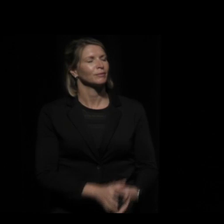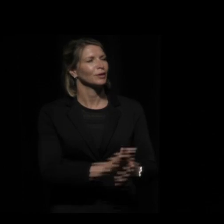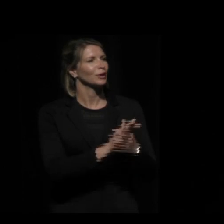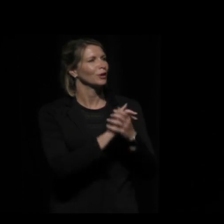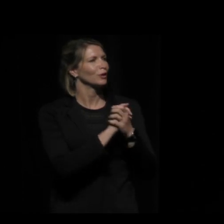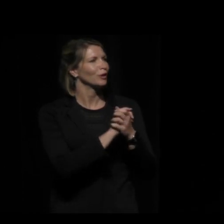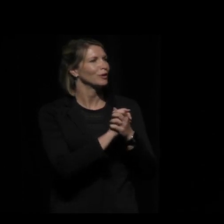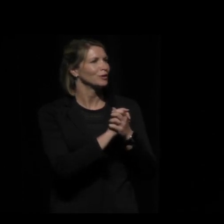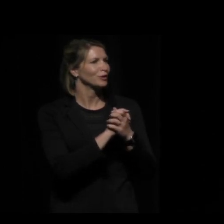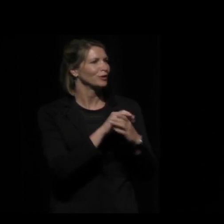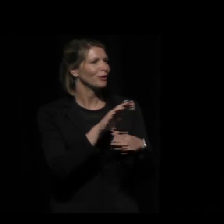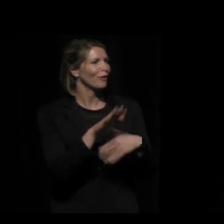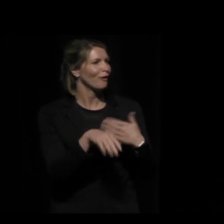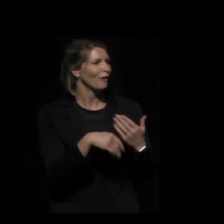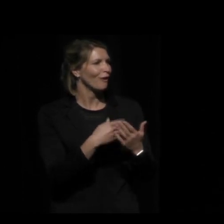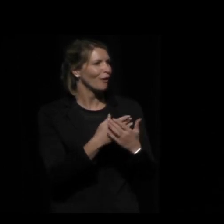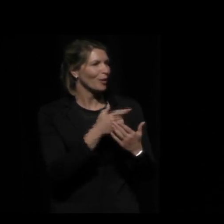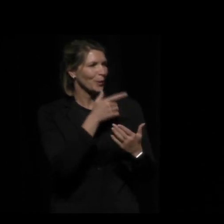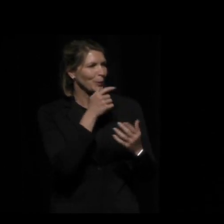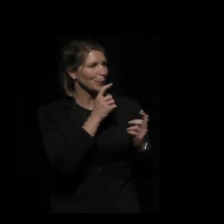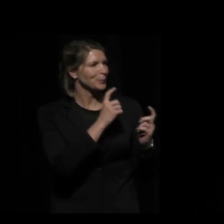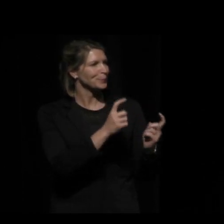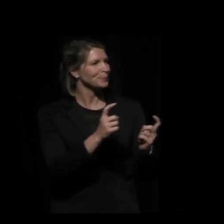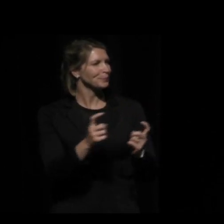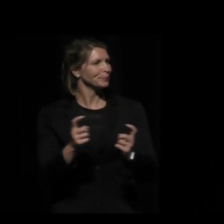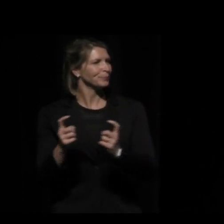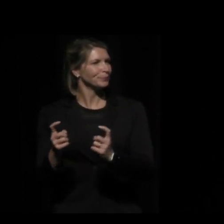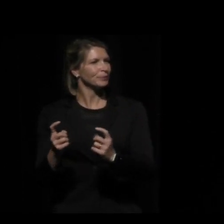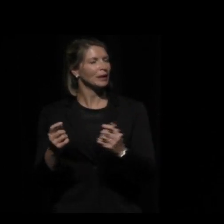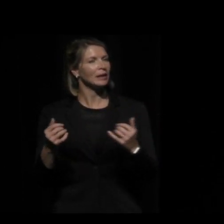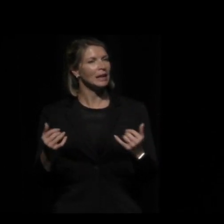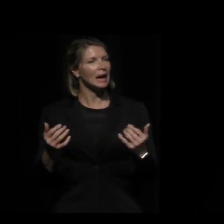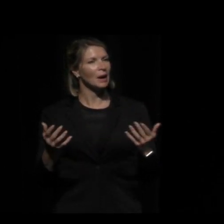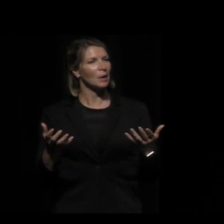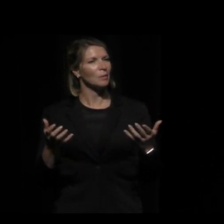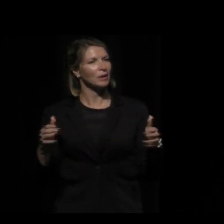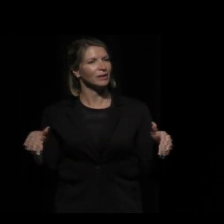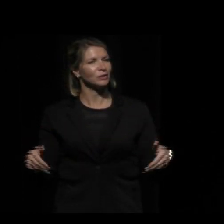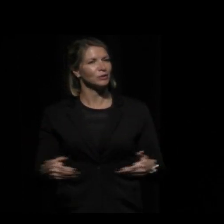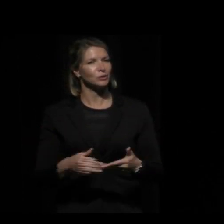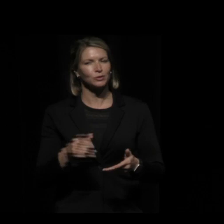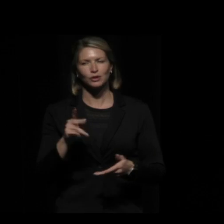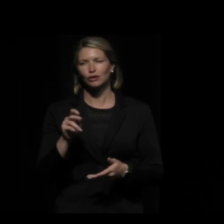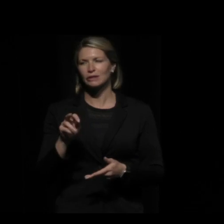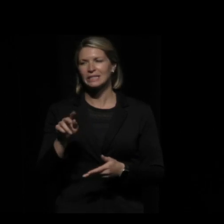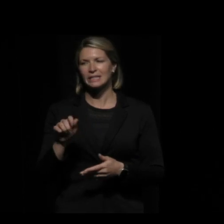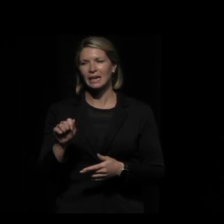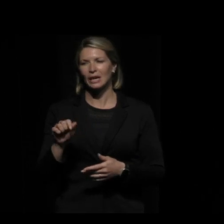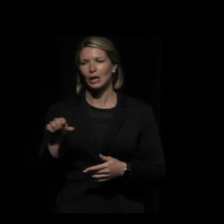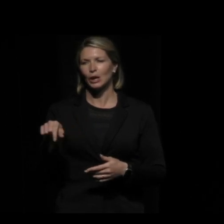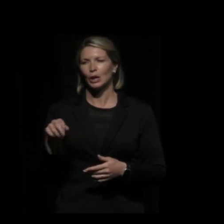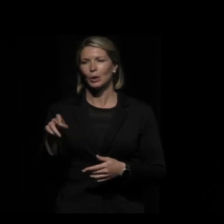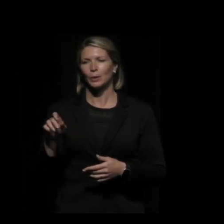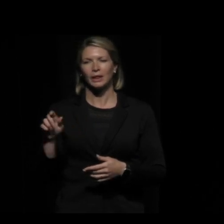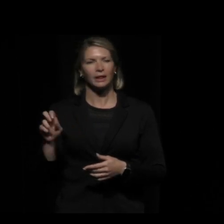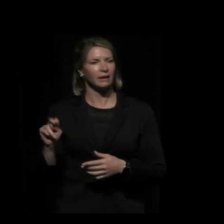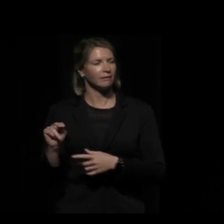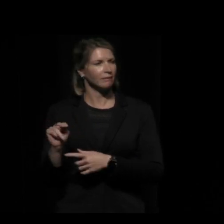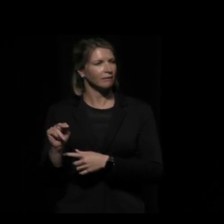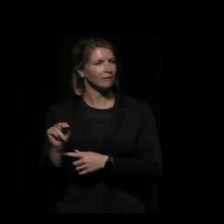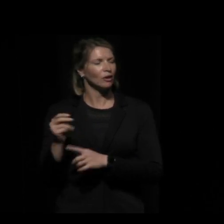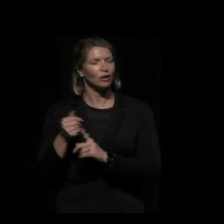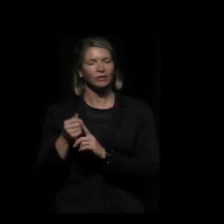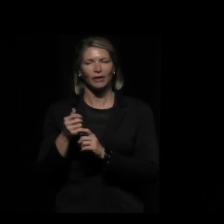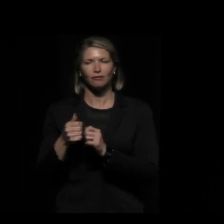Congratulations to all award recipients. I would now like to introduce Krista Quinlan, Clerk of the Executive Council, to